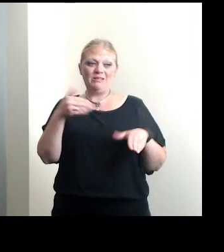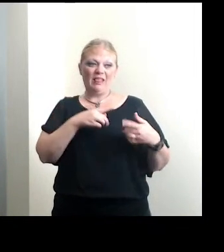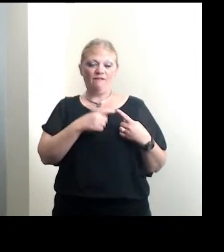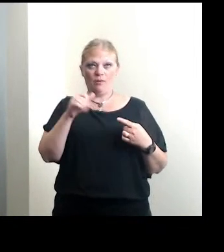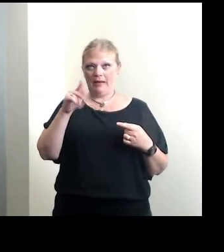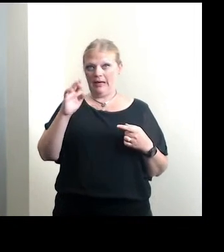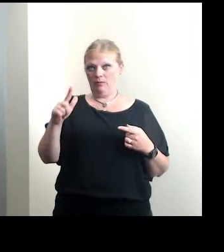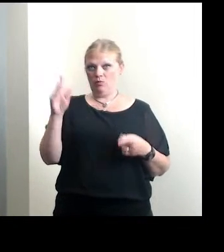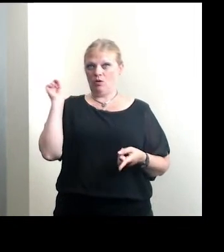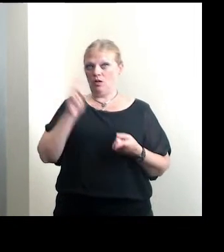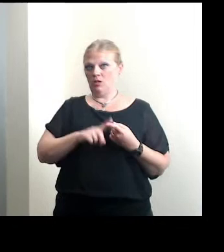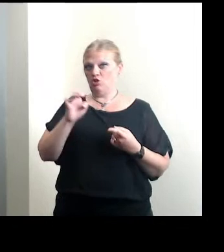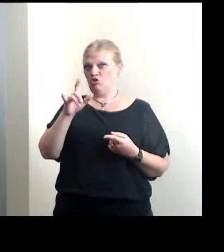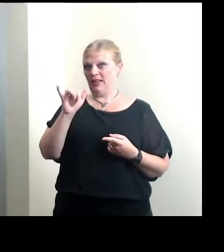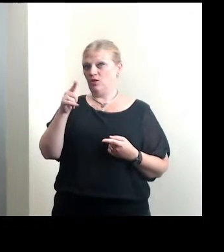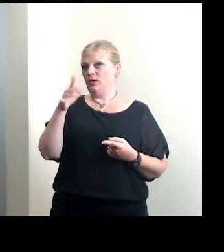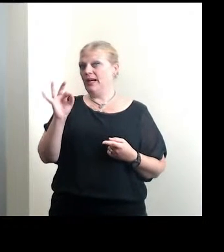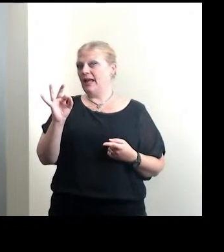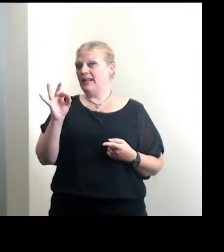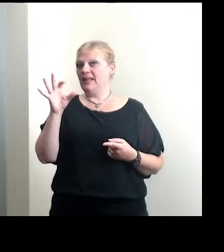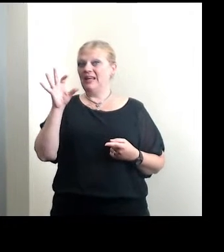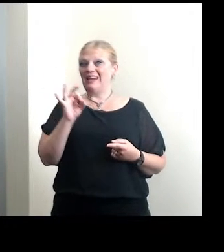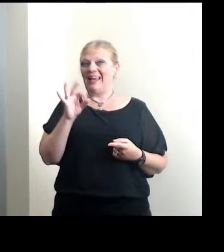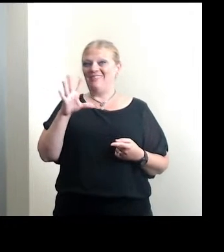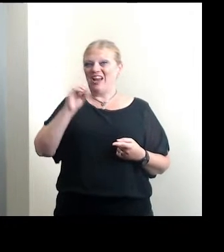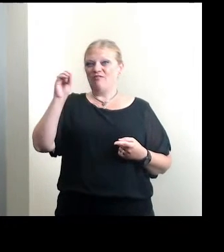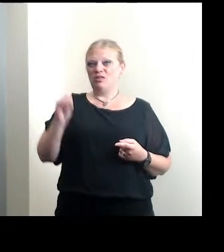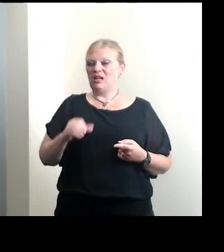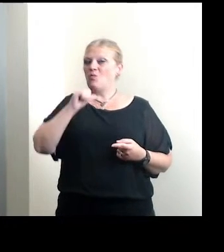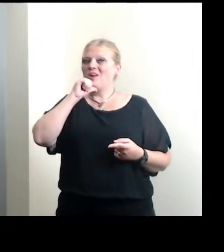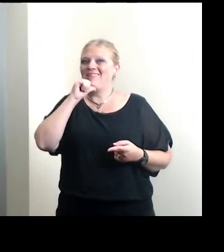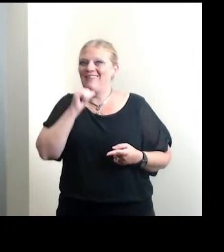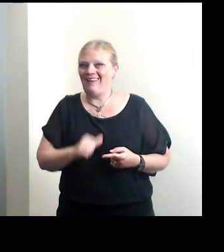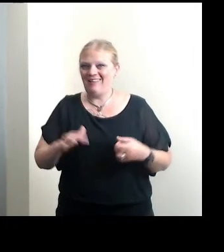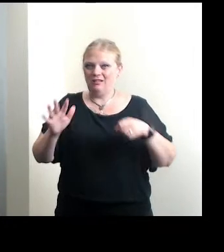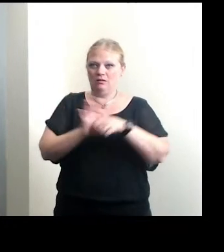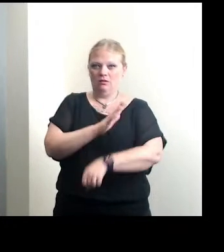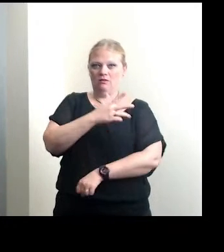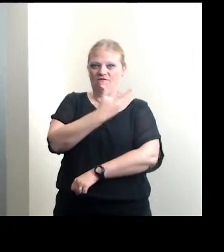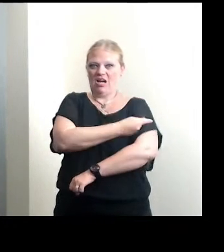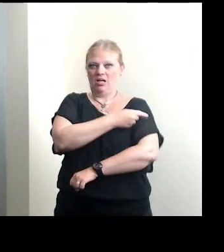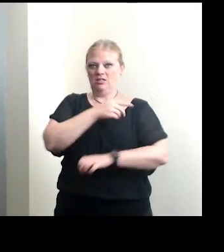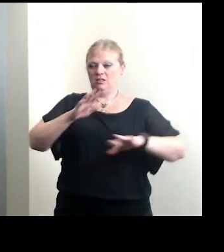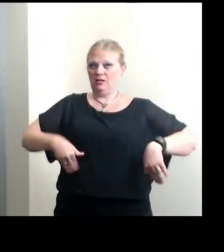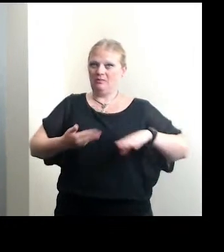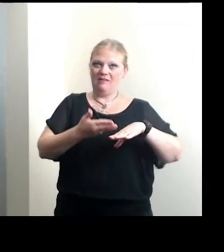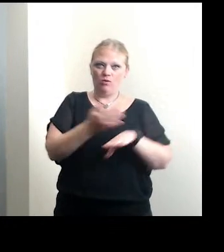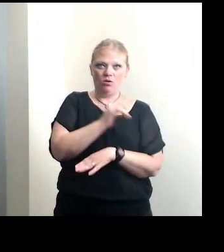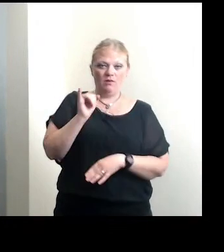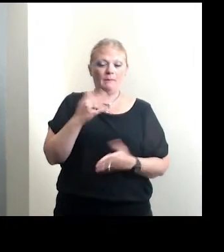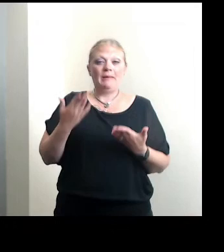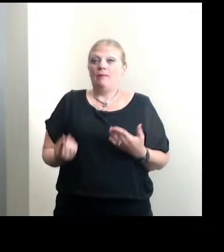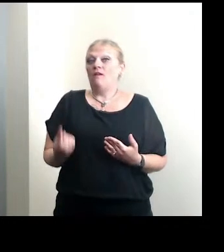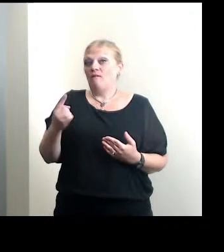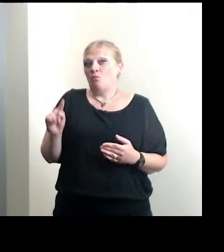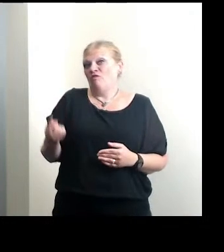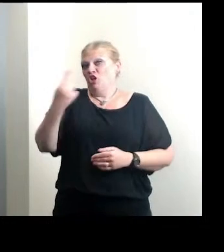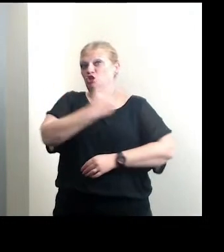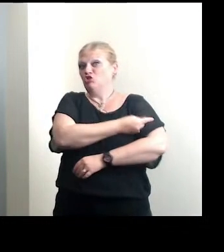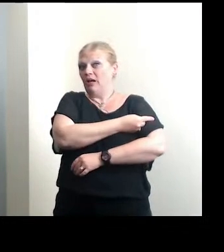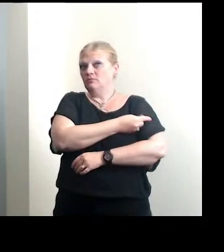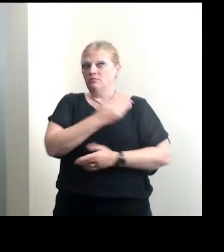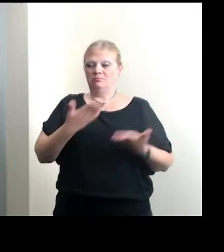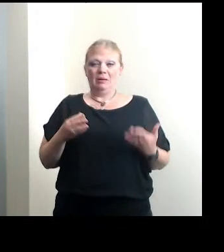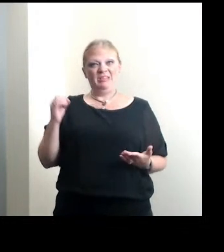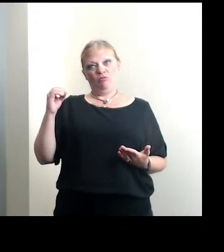through July 29th, 95% were not fully vaccinated prior to infection. They may have had 1 dose, they may have had